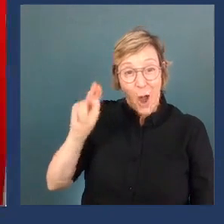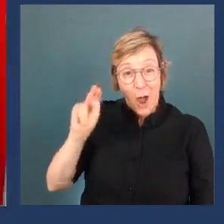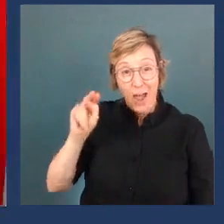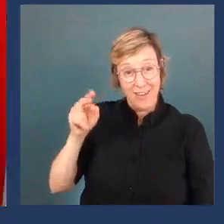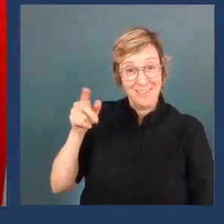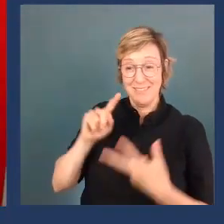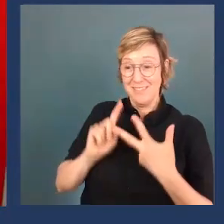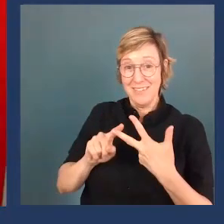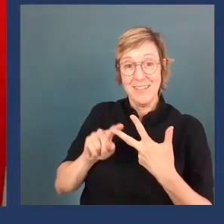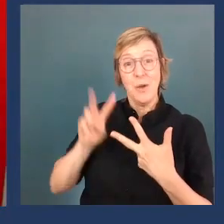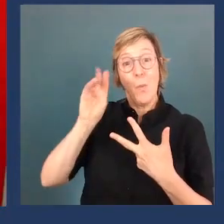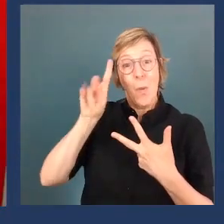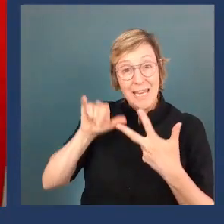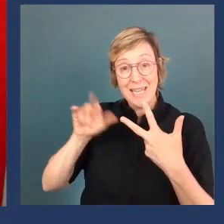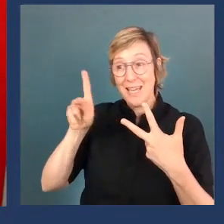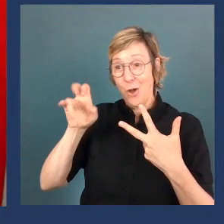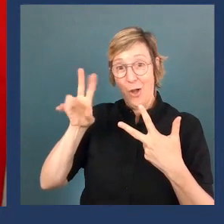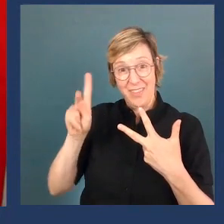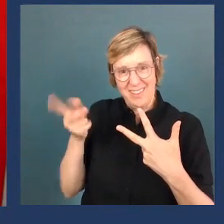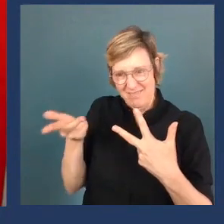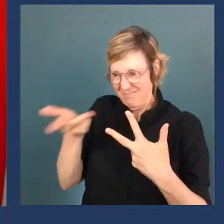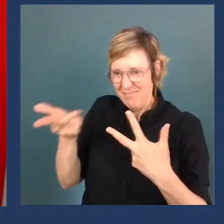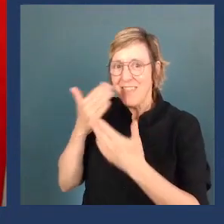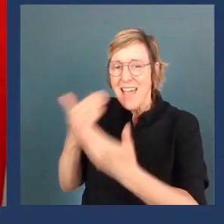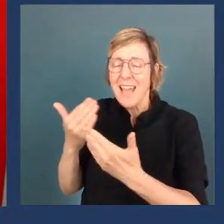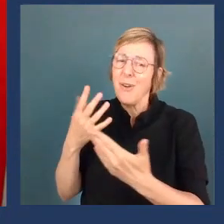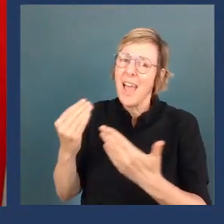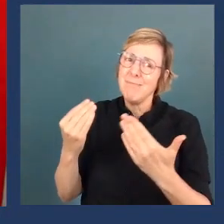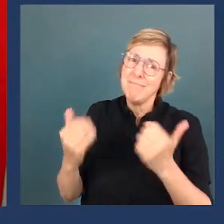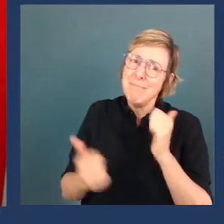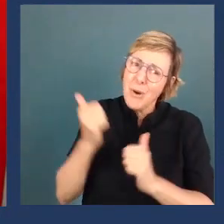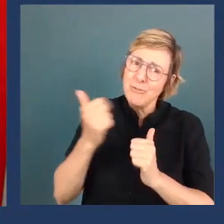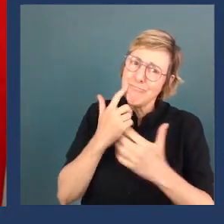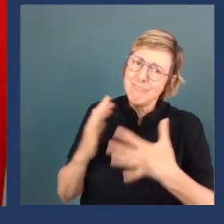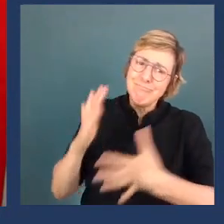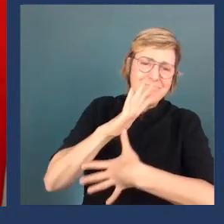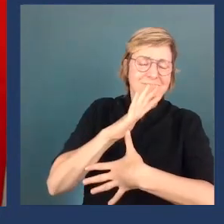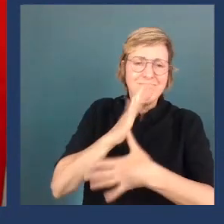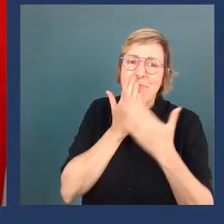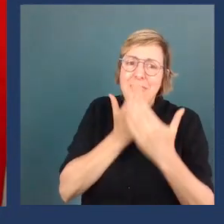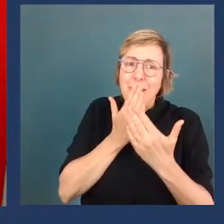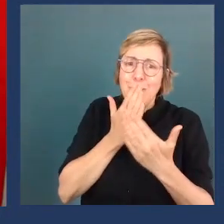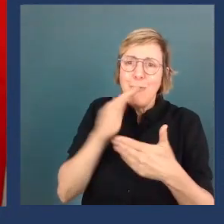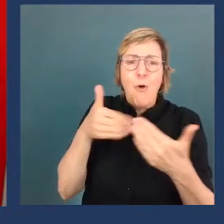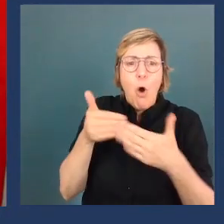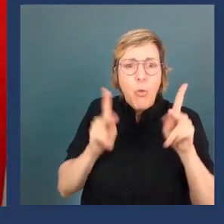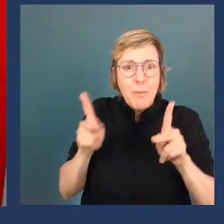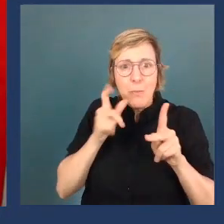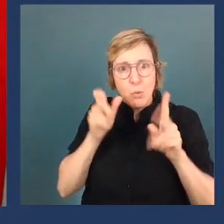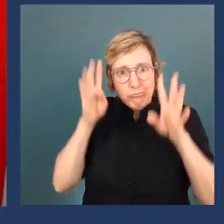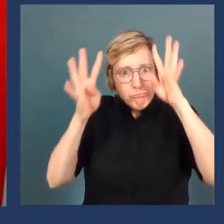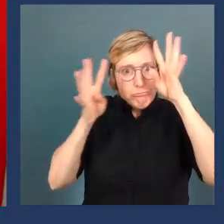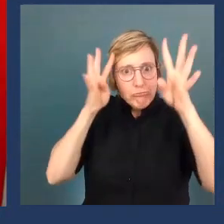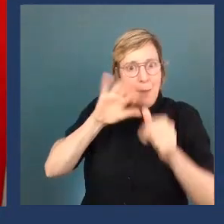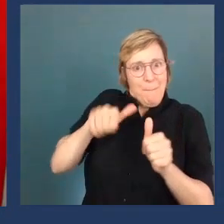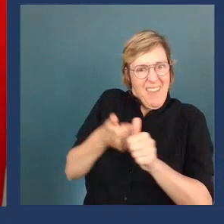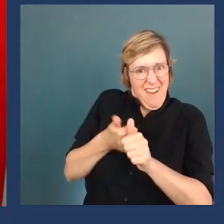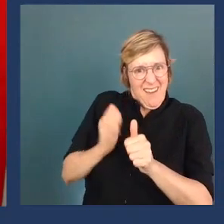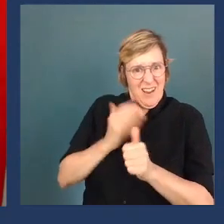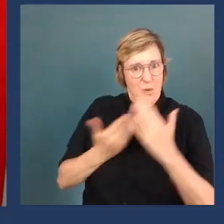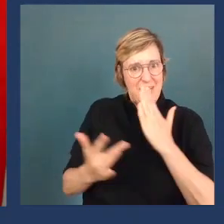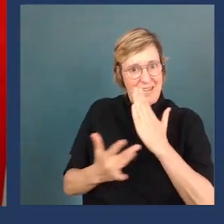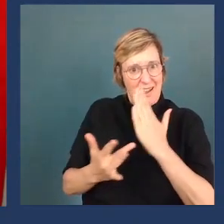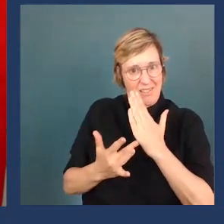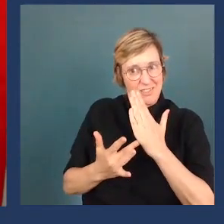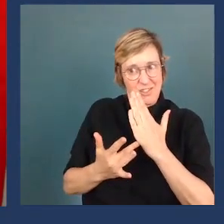and Kartik, and an extra big thank you to all of the people behind the technologies we discussed today that trusted us